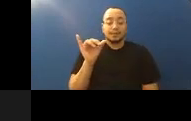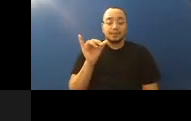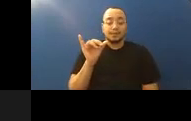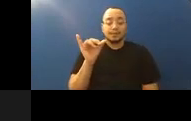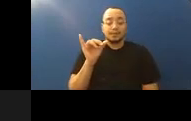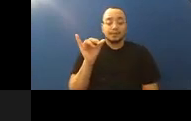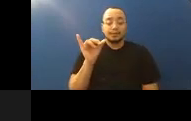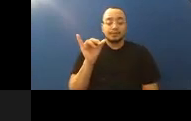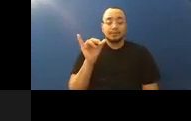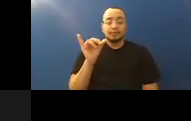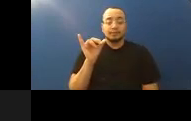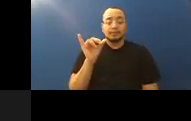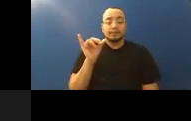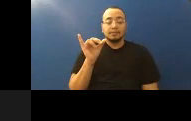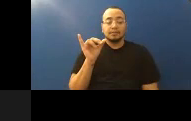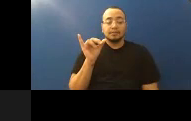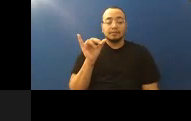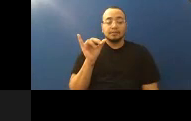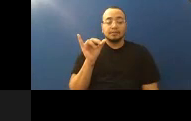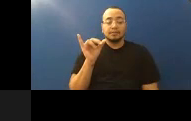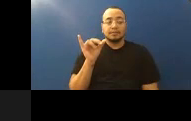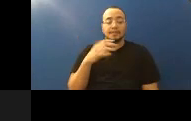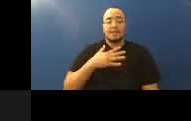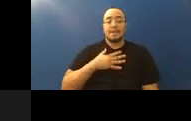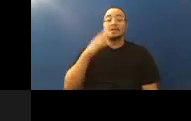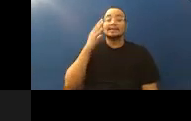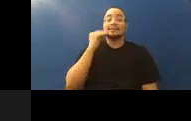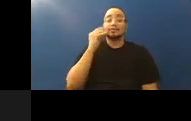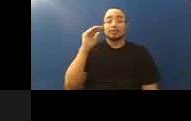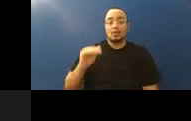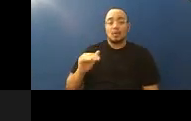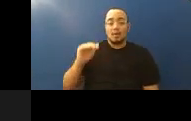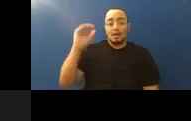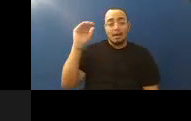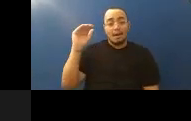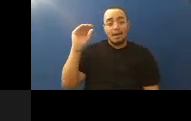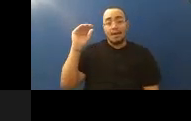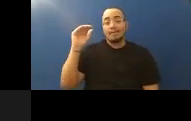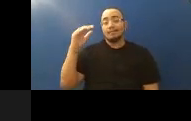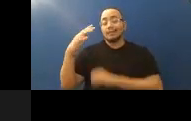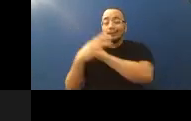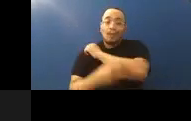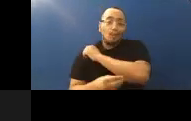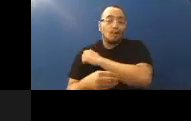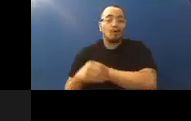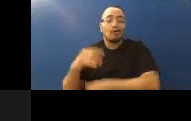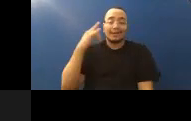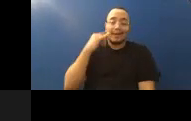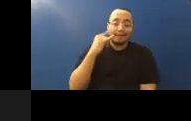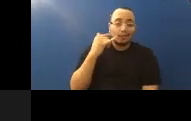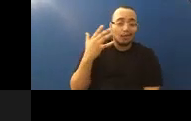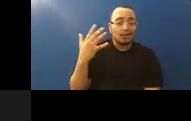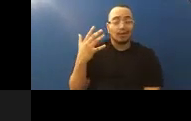that I know for me, right, like growing up in the bottoms of Inglewood, California, you know, just all along the